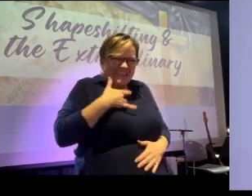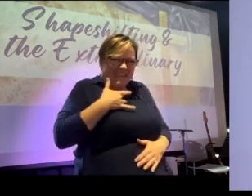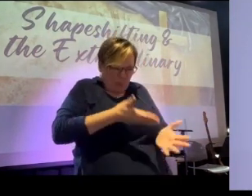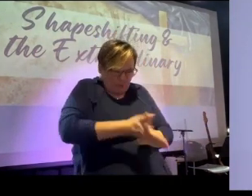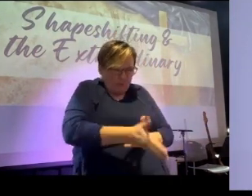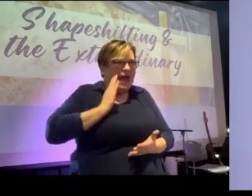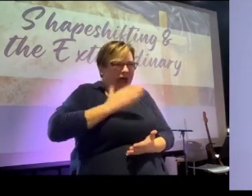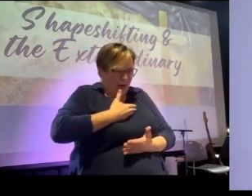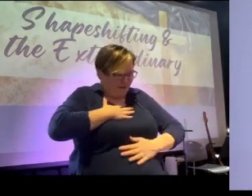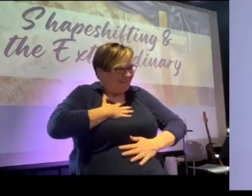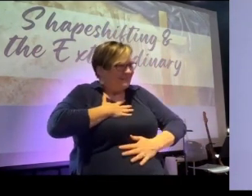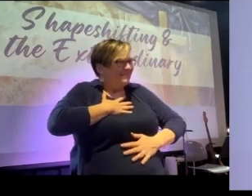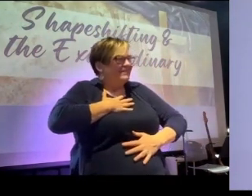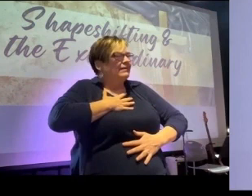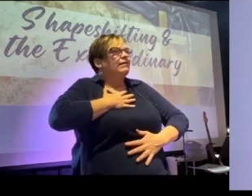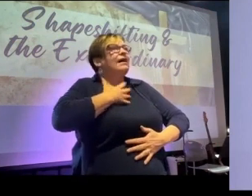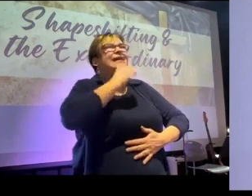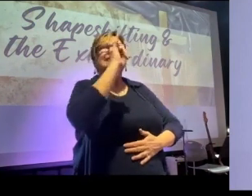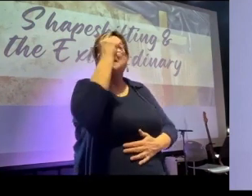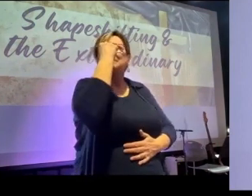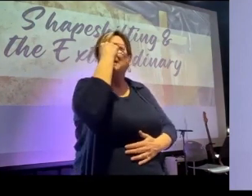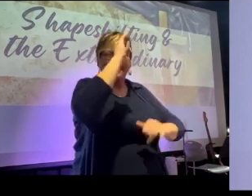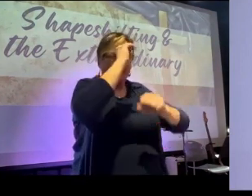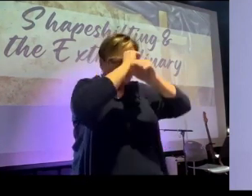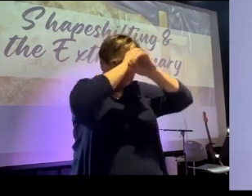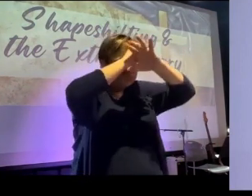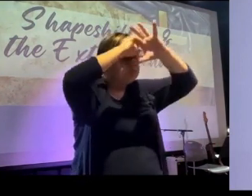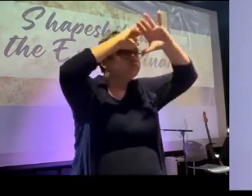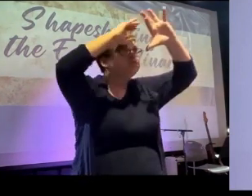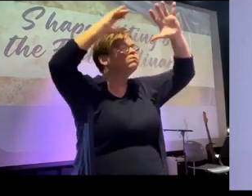in each and every experience.